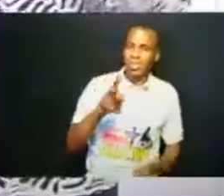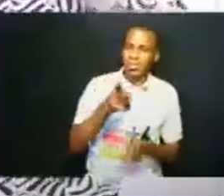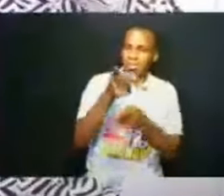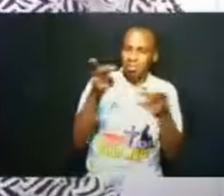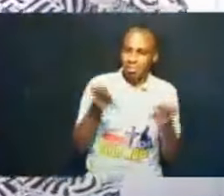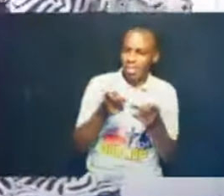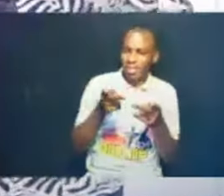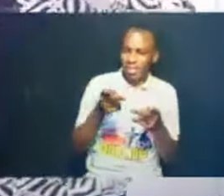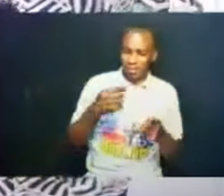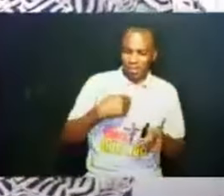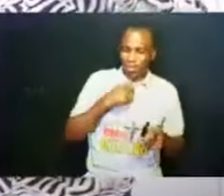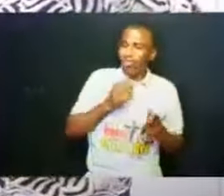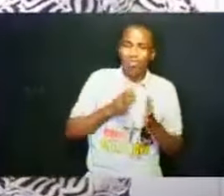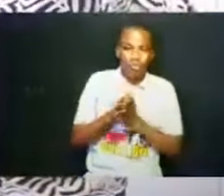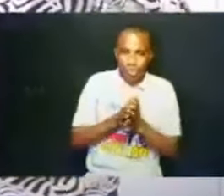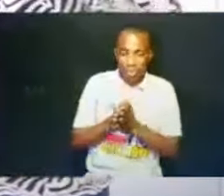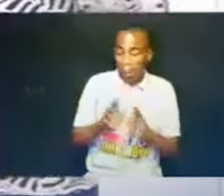So I